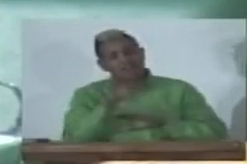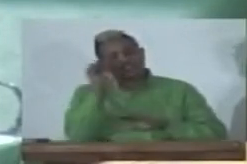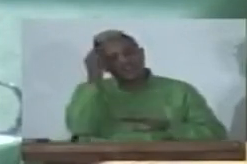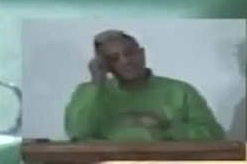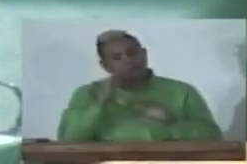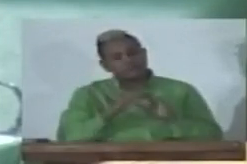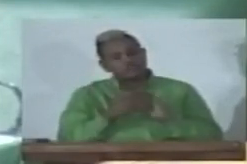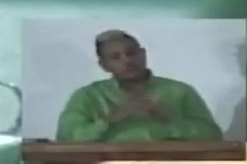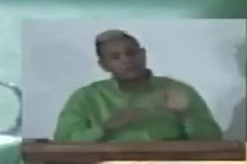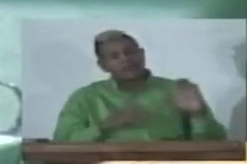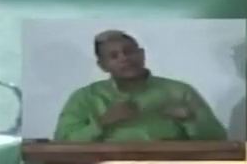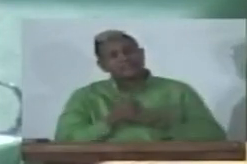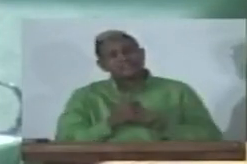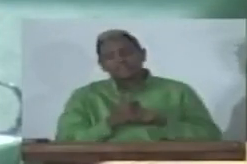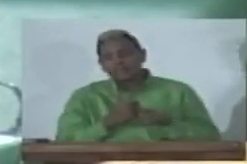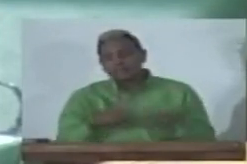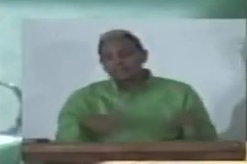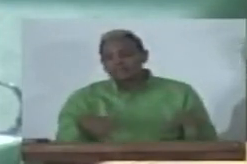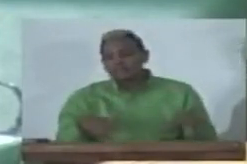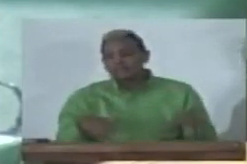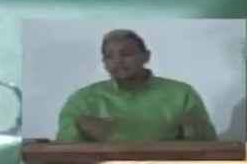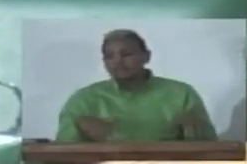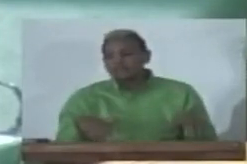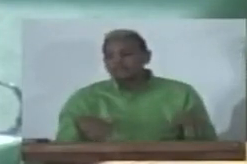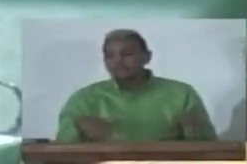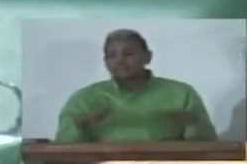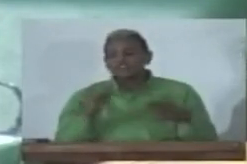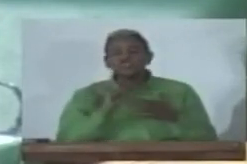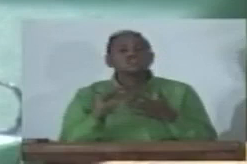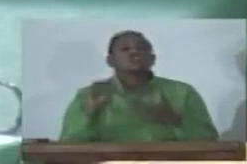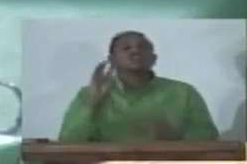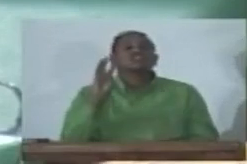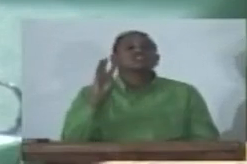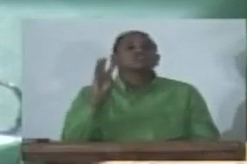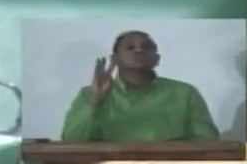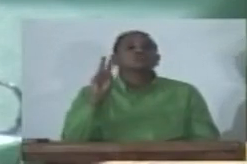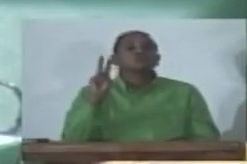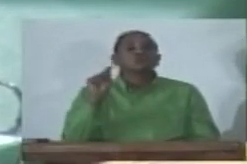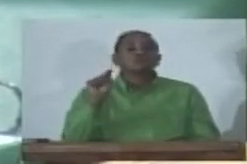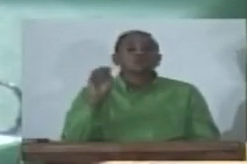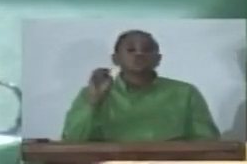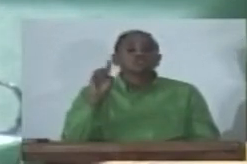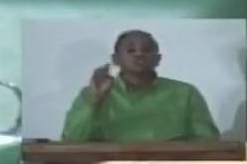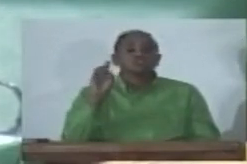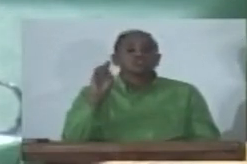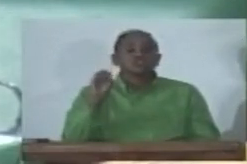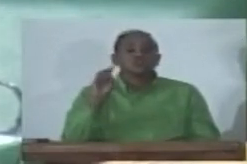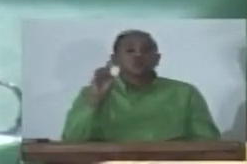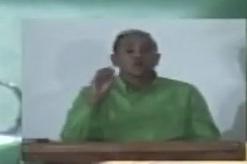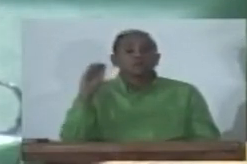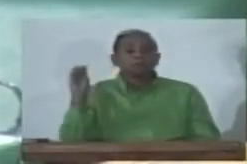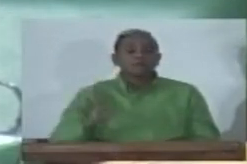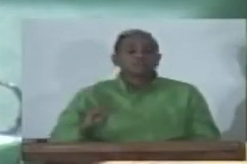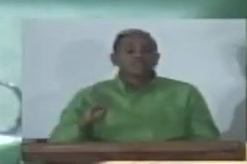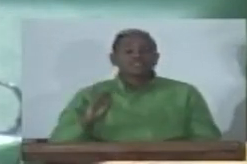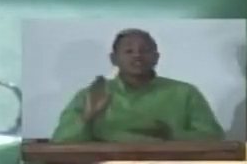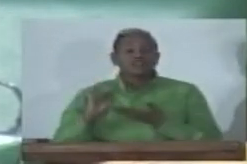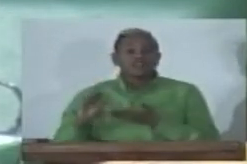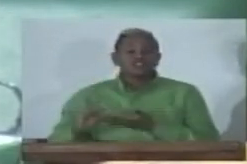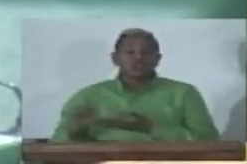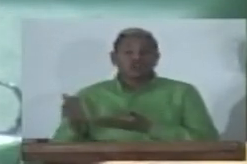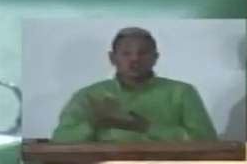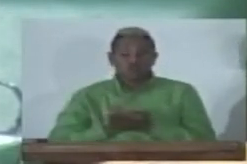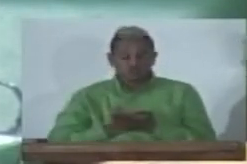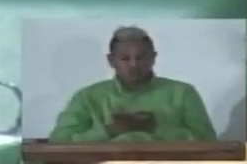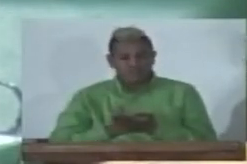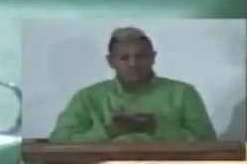Jamaica the share is 62.01% of the concessionaire's gross revenues, which include